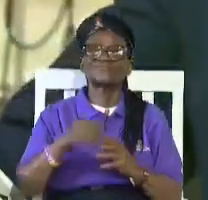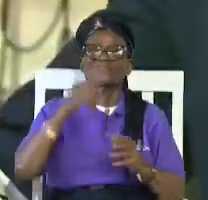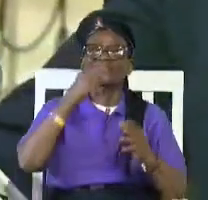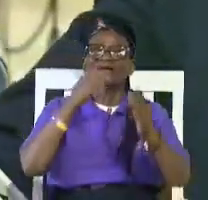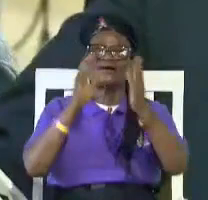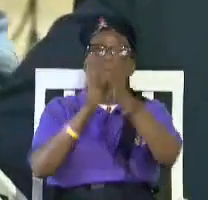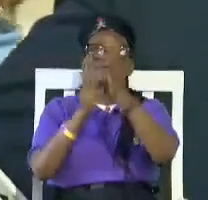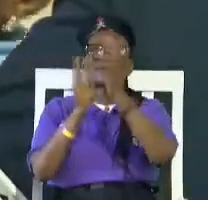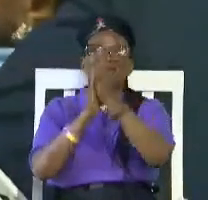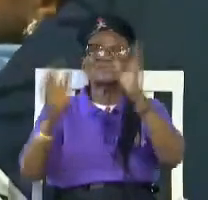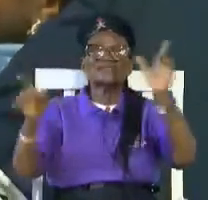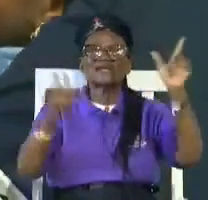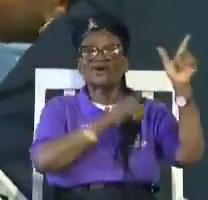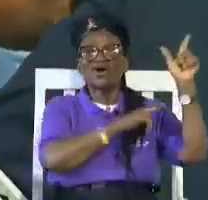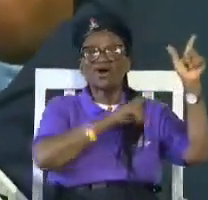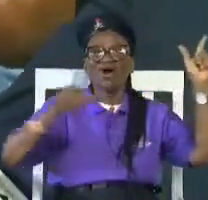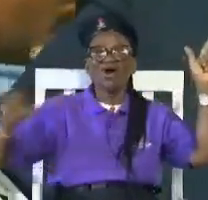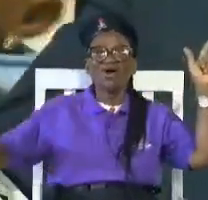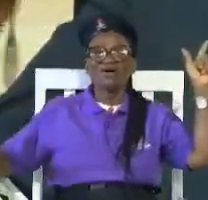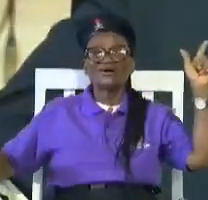Praise the Lord!